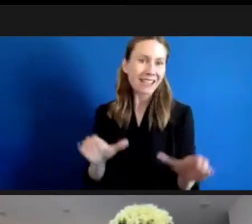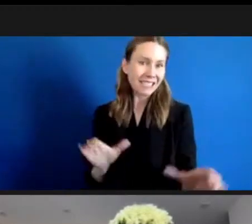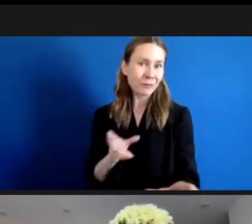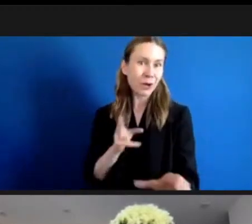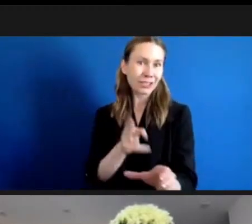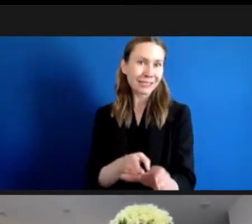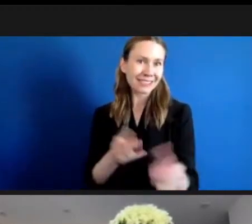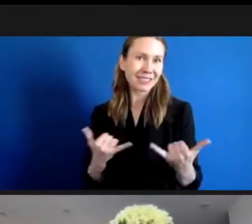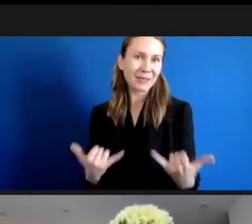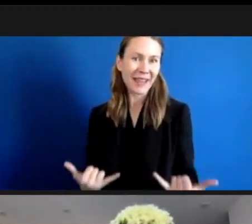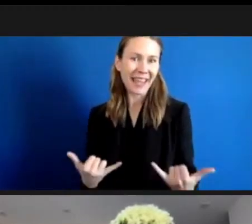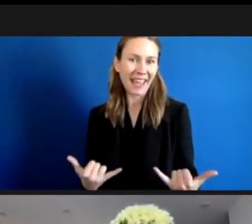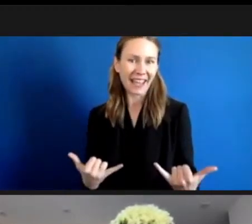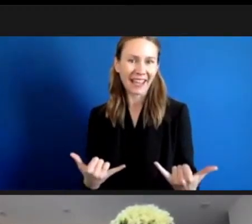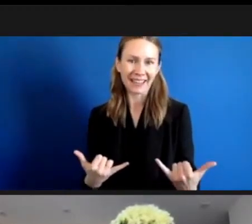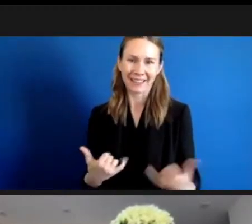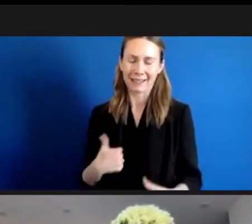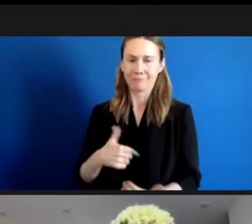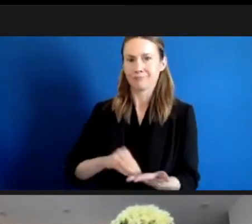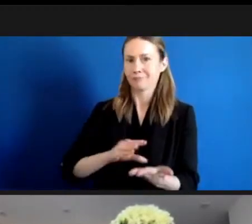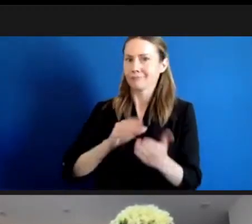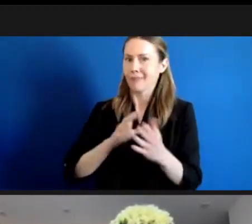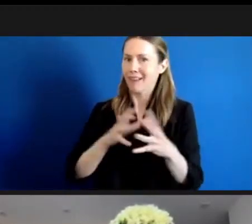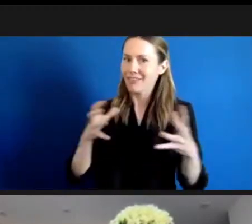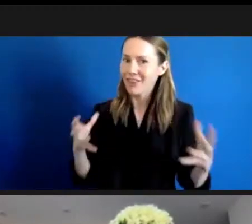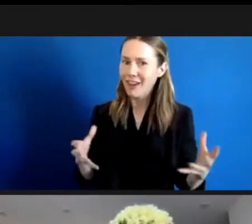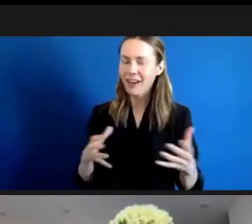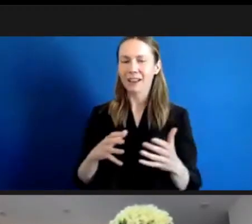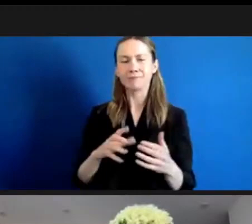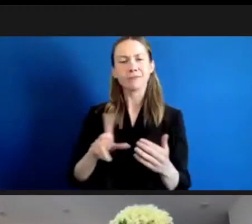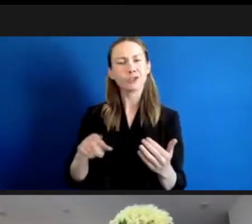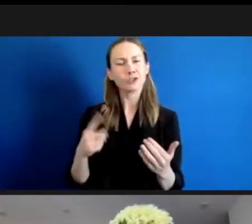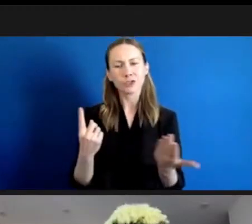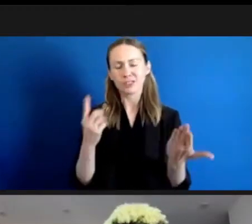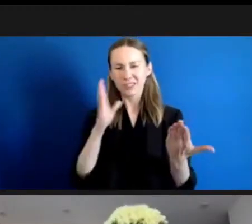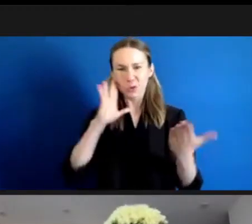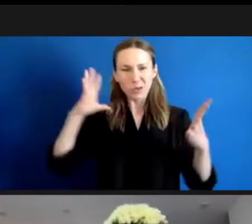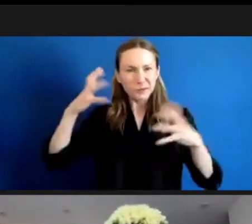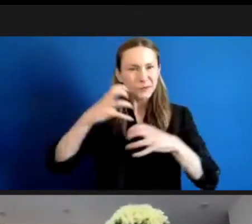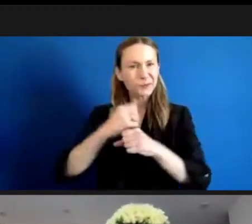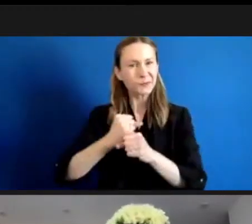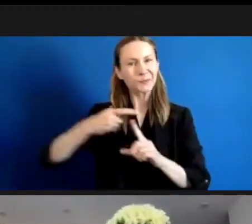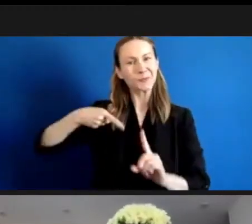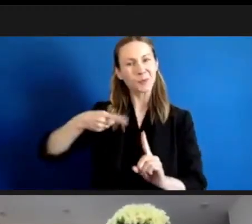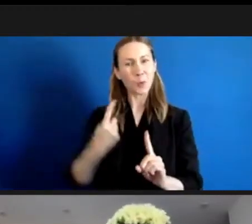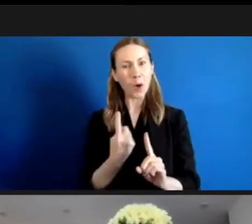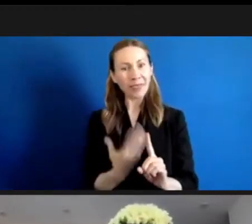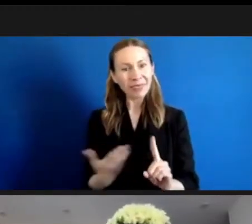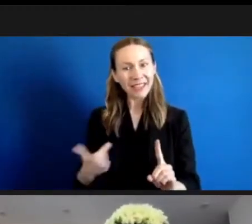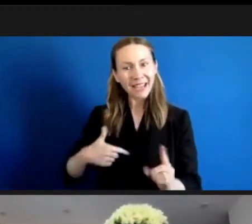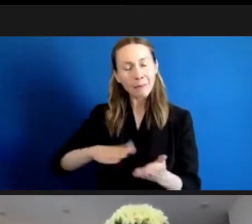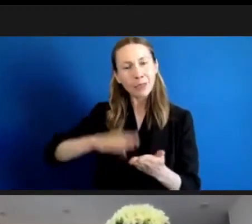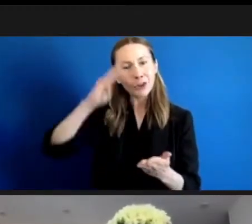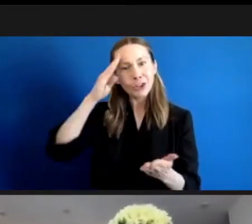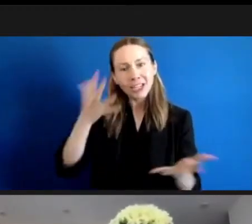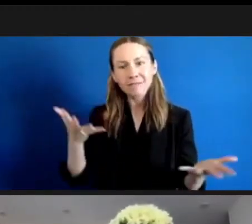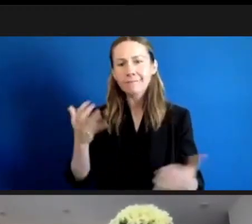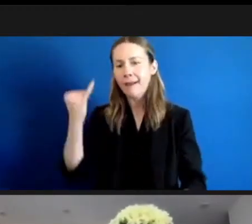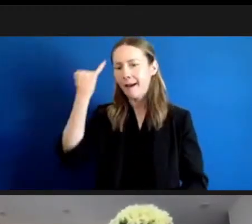participation today. I'm certainly learning a lot, but if I just had to narrow it down, I think to one thing, it's this idea